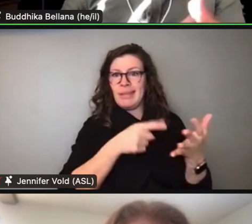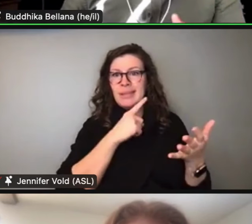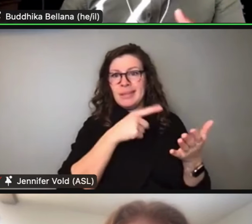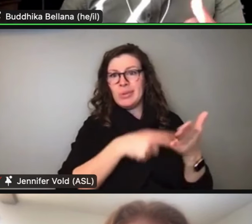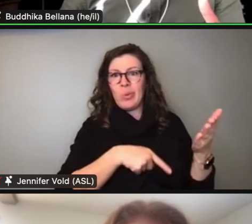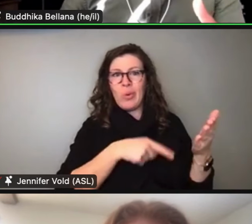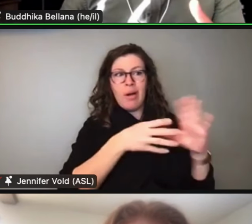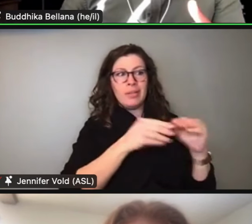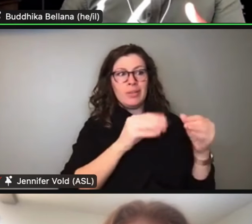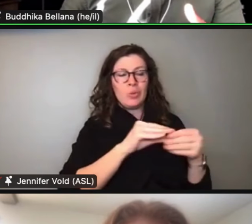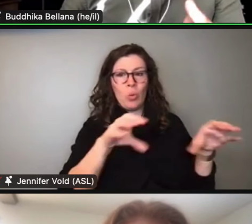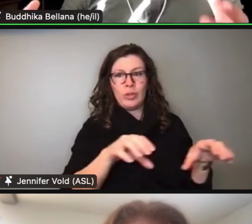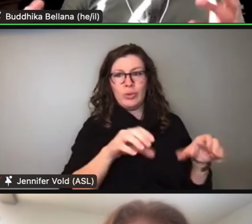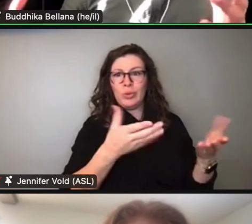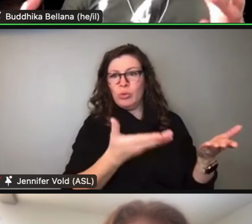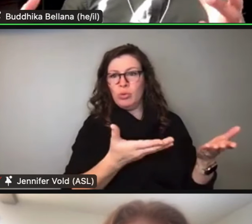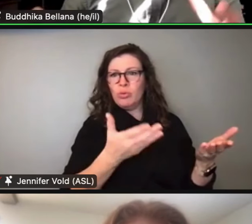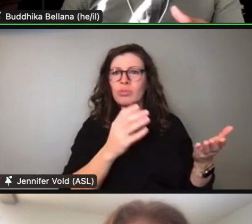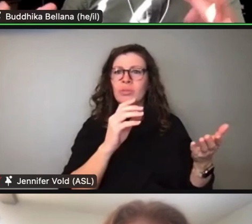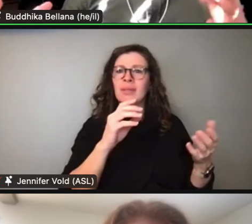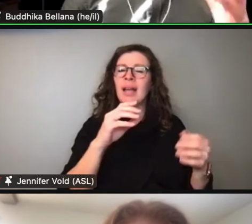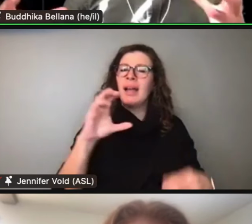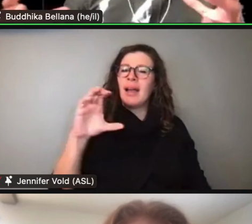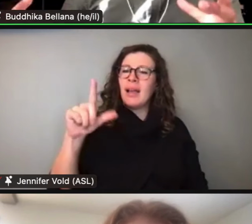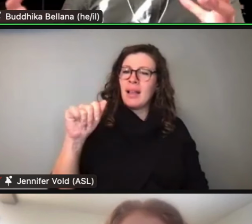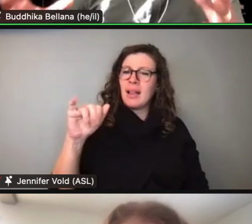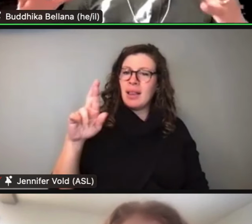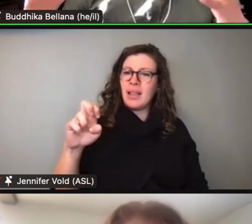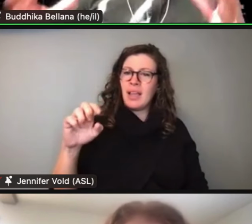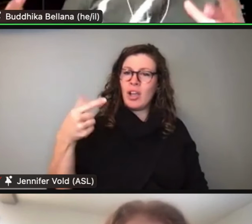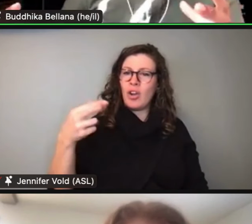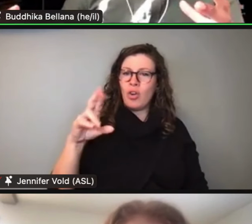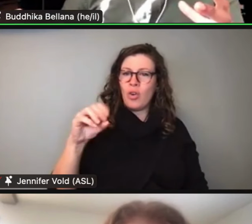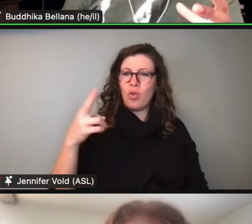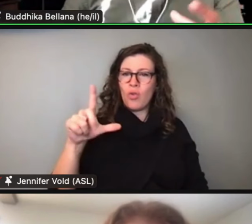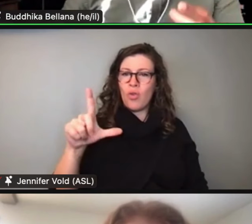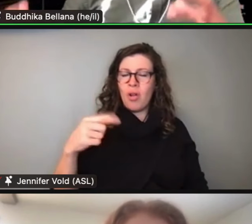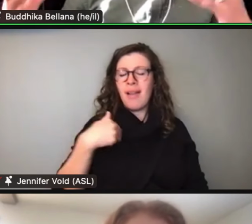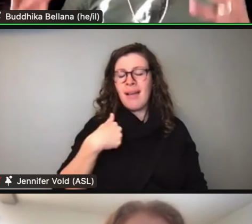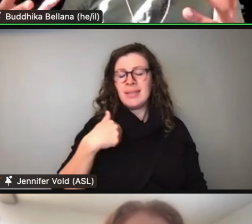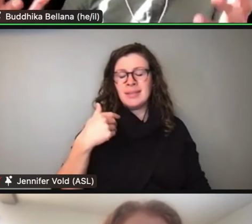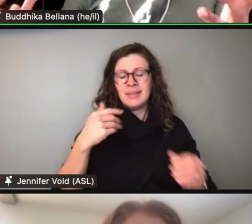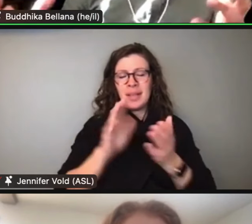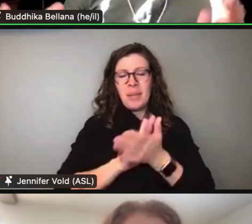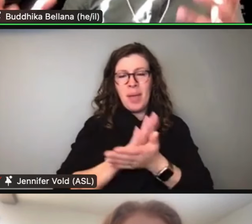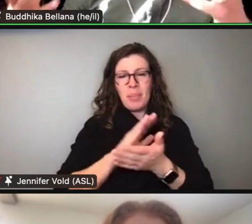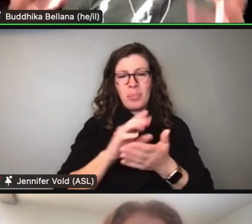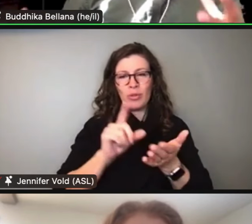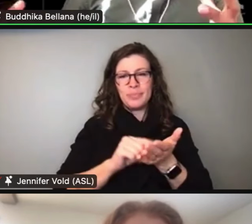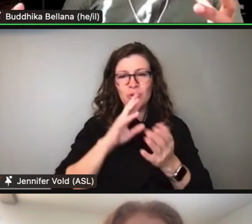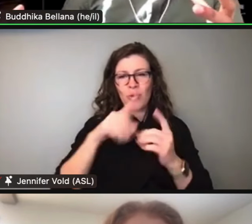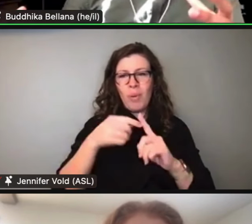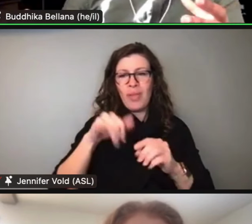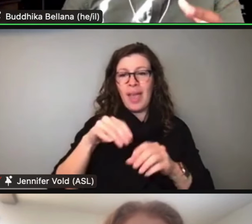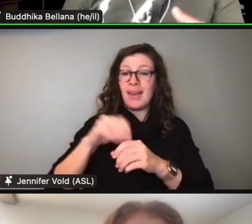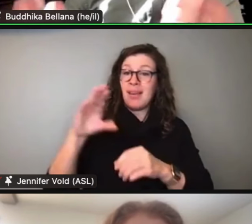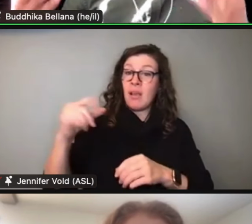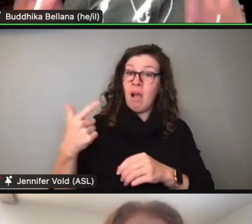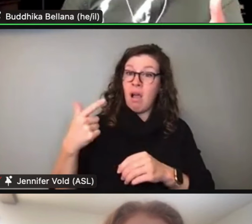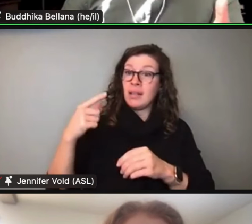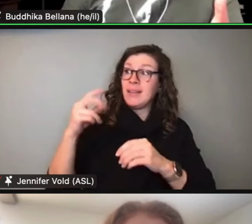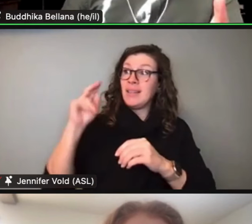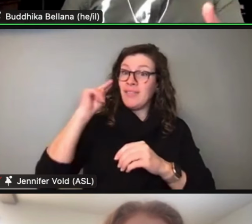inappropriate. And Claire Grawl actually has a cool paper kind of talking about that in cognitive neuroscience we treat stories as